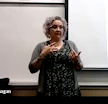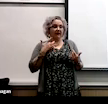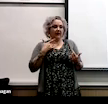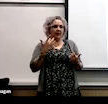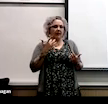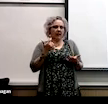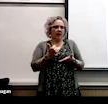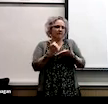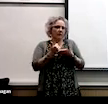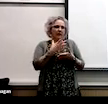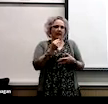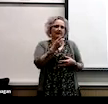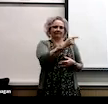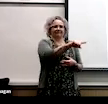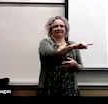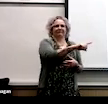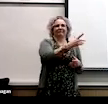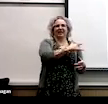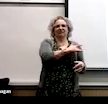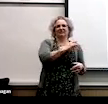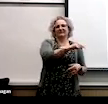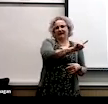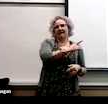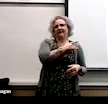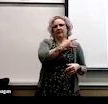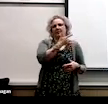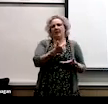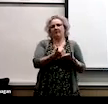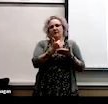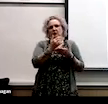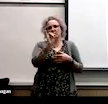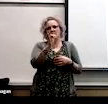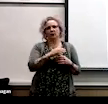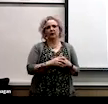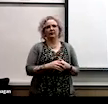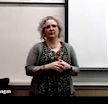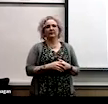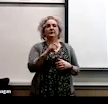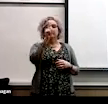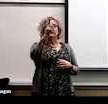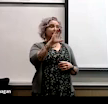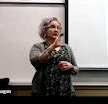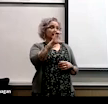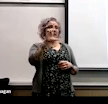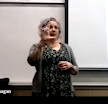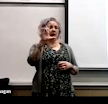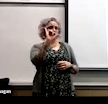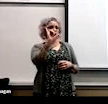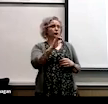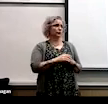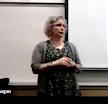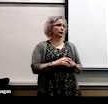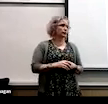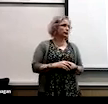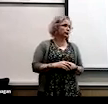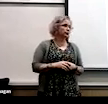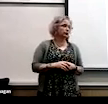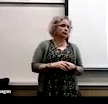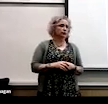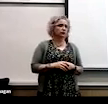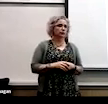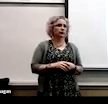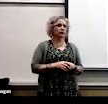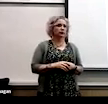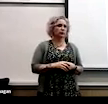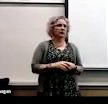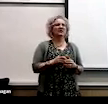community living London, I think for people under 18, I think they have what they call family support workers who would generally serve the same purpose. Yeah. And I think I agree because they'll often